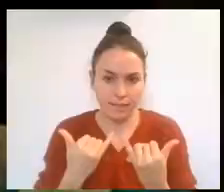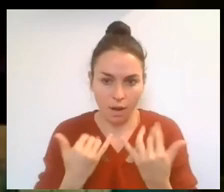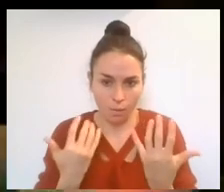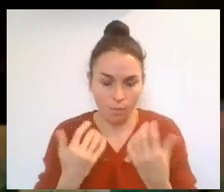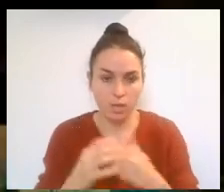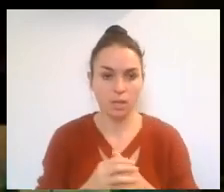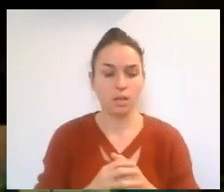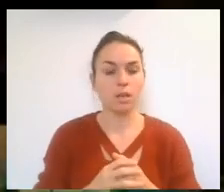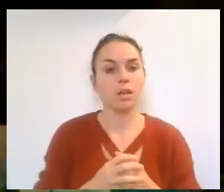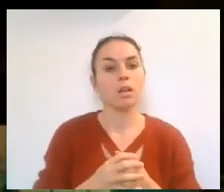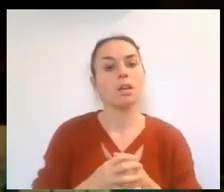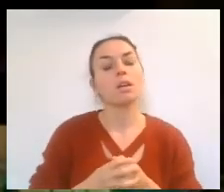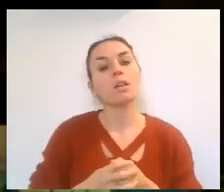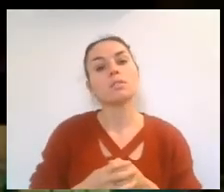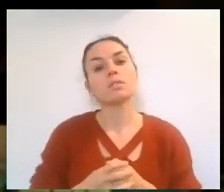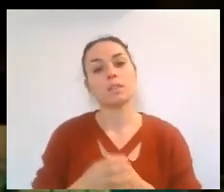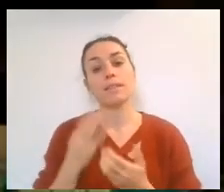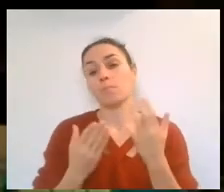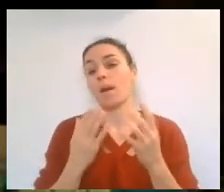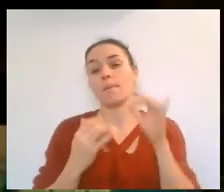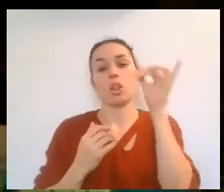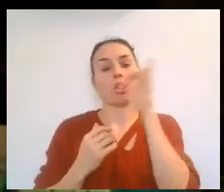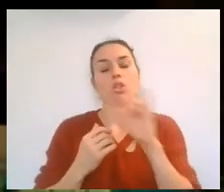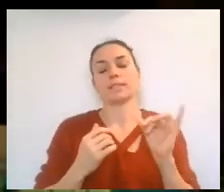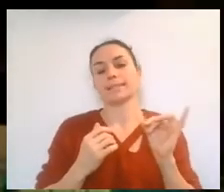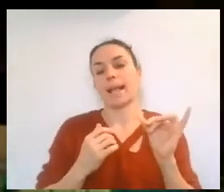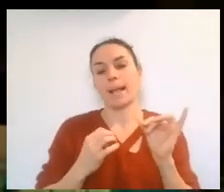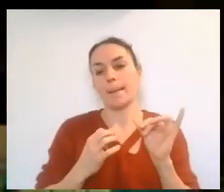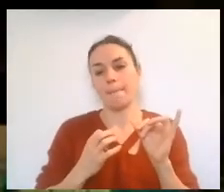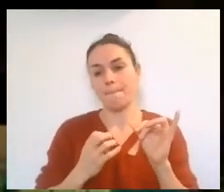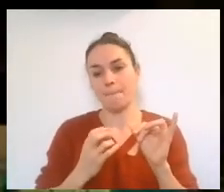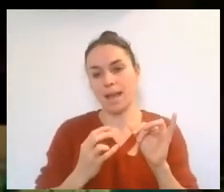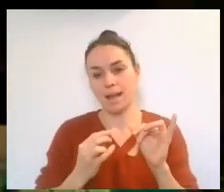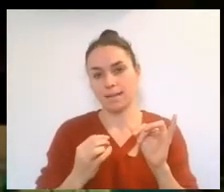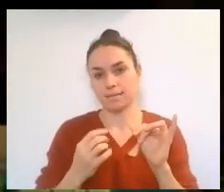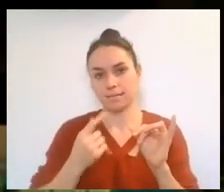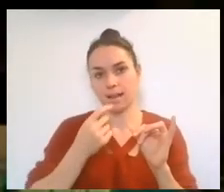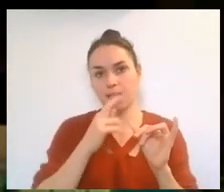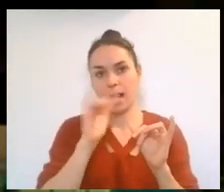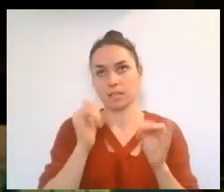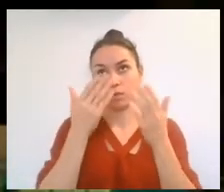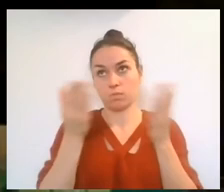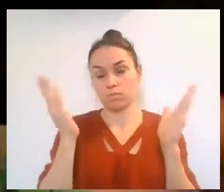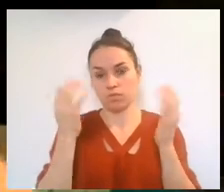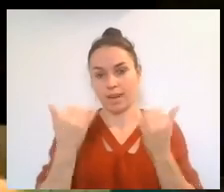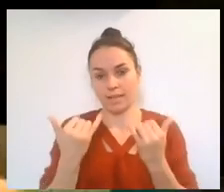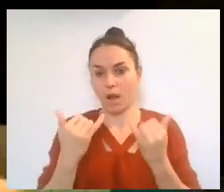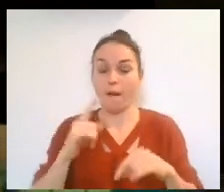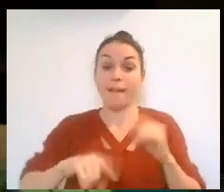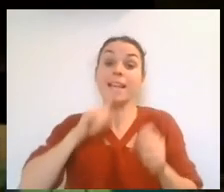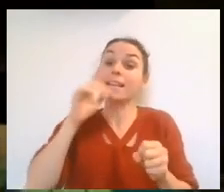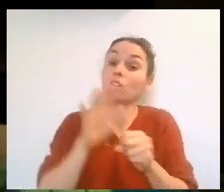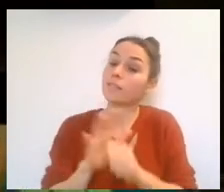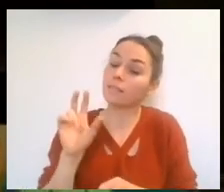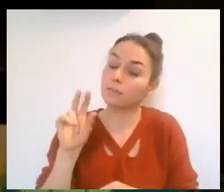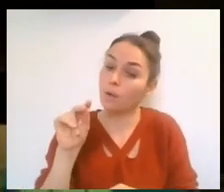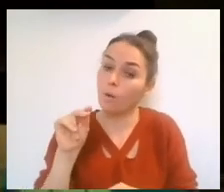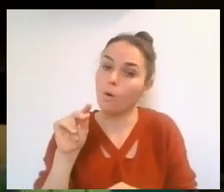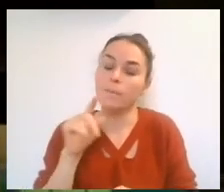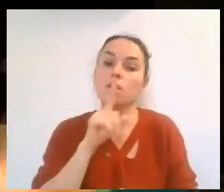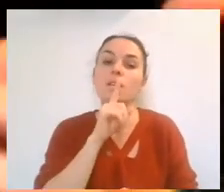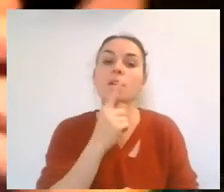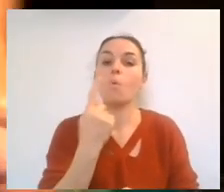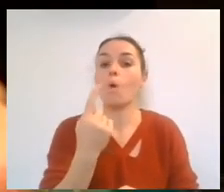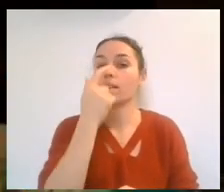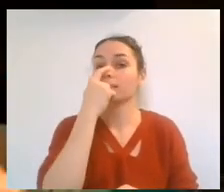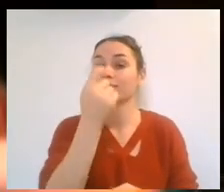they probably look like the galaxies around us now. Yeah, just the way you described it. No guarantee, but one of the interesting things is when